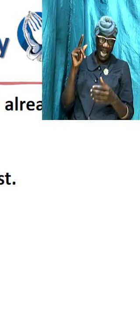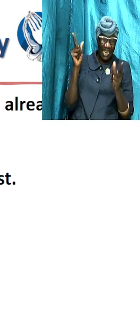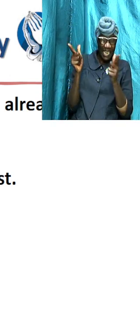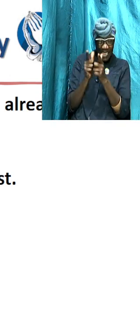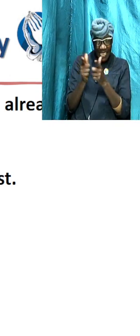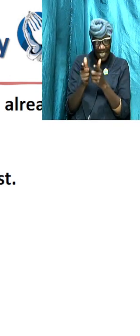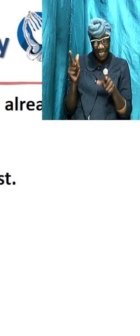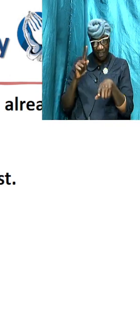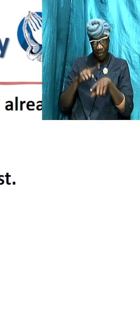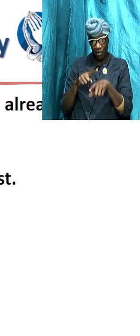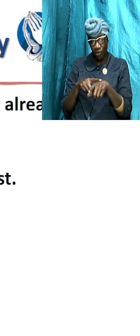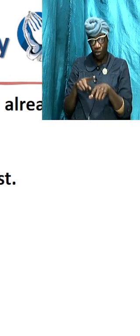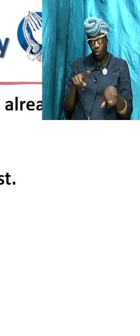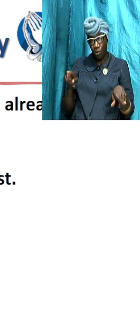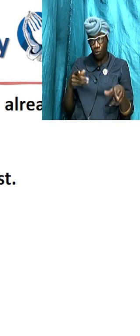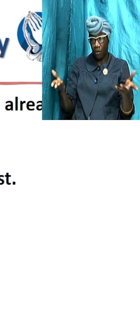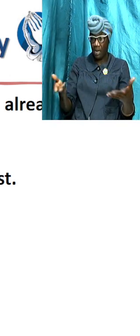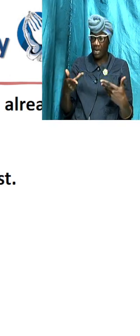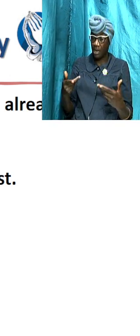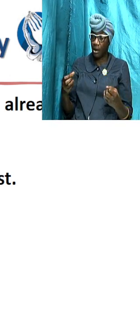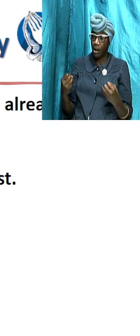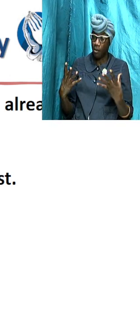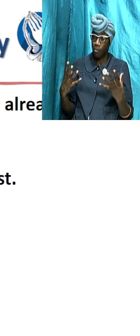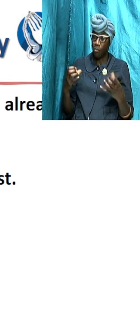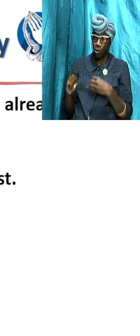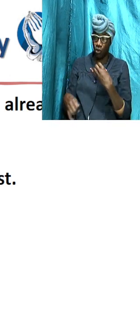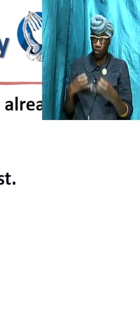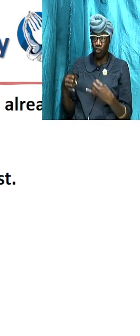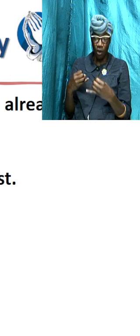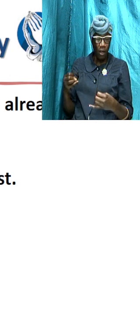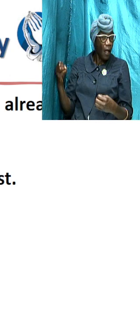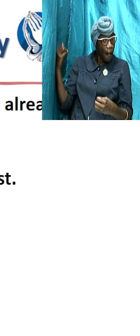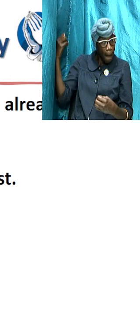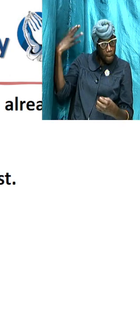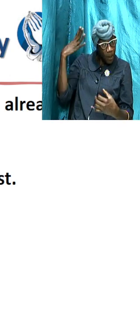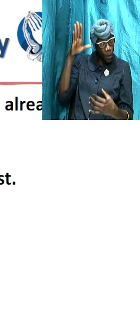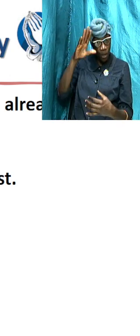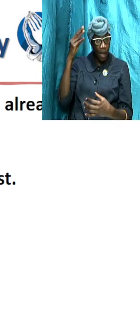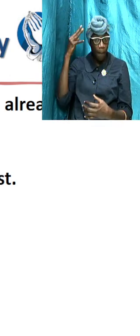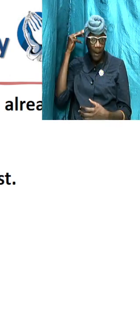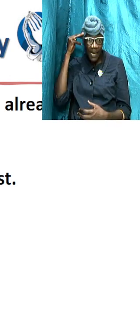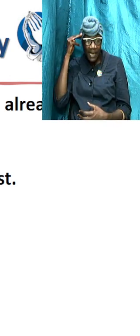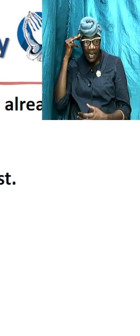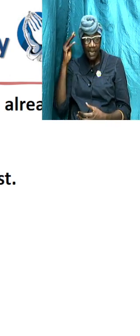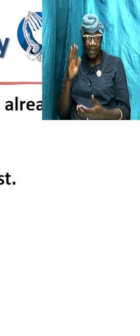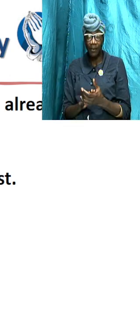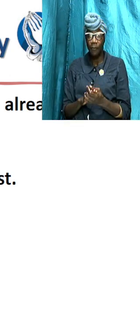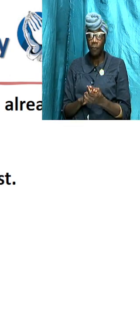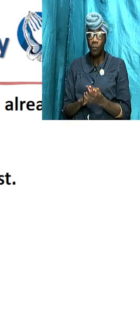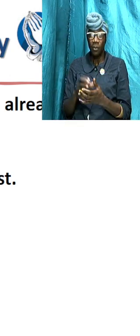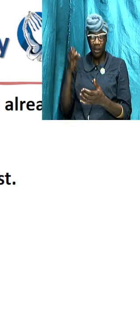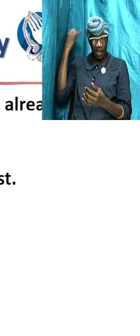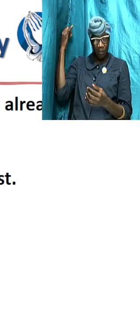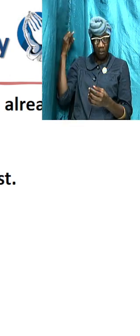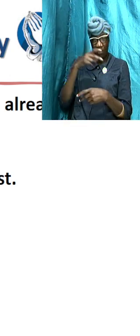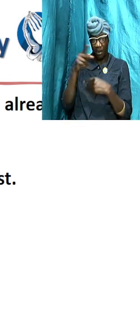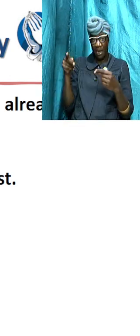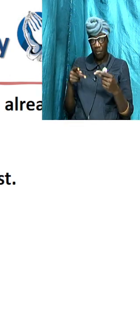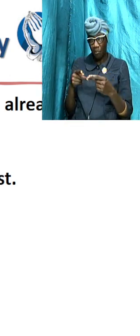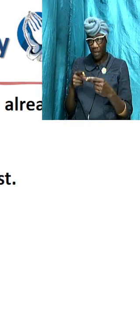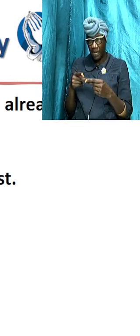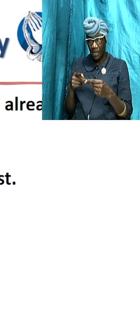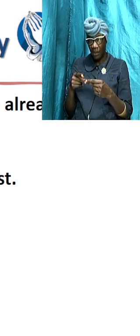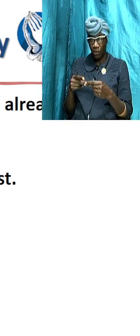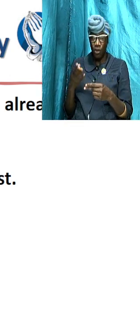touch. But when we are near, there is so much joy. It will blow your mind. Can you imagine a place where your worst